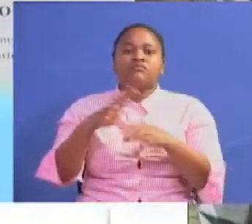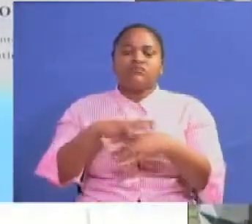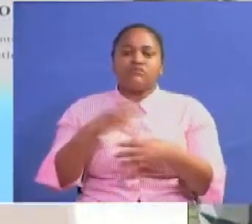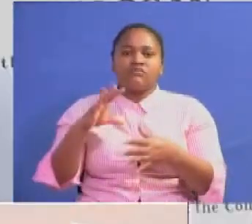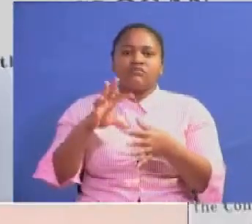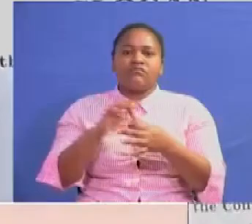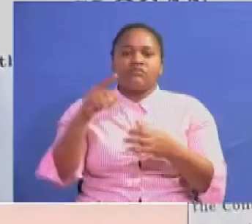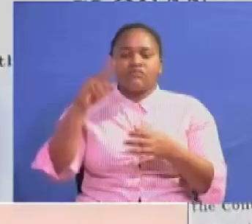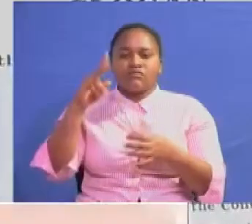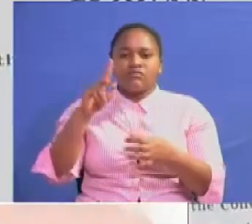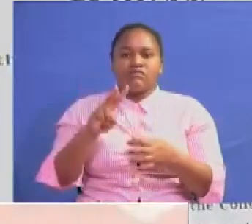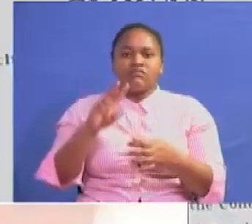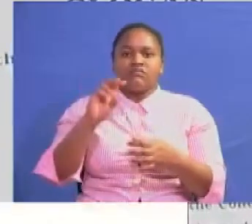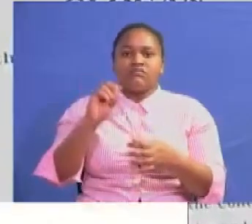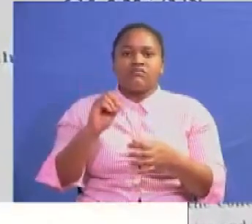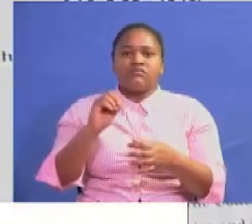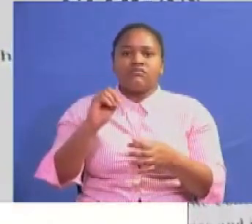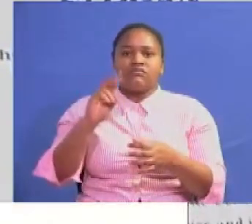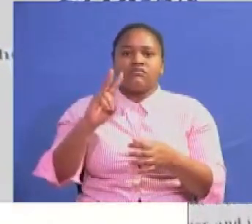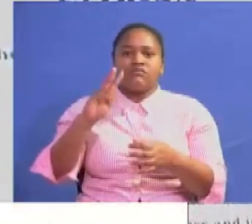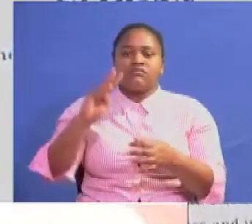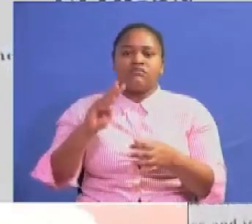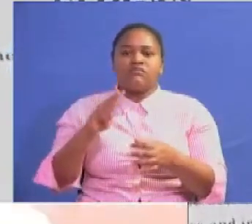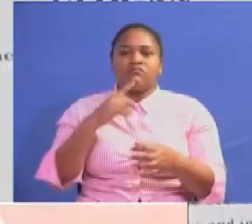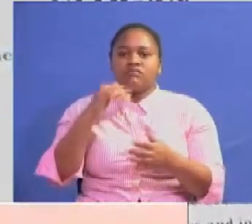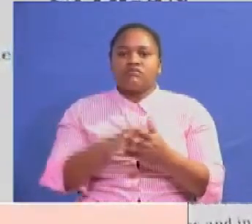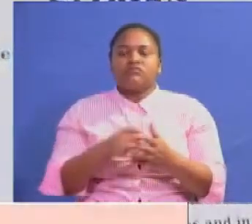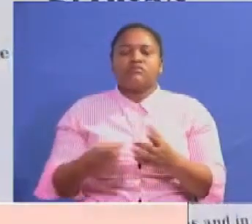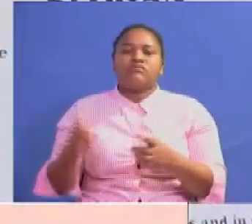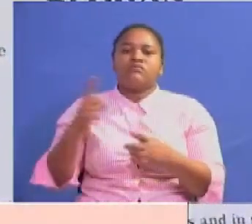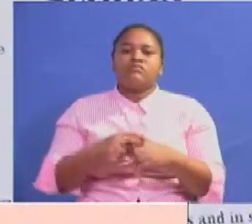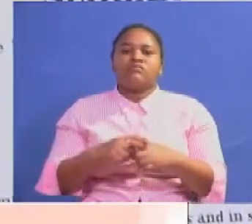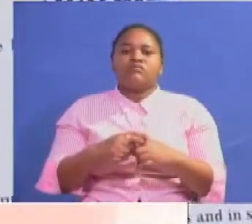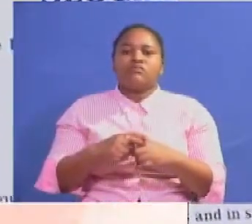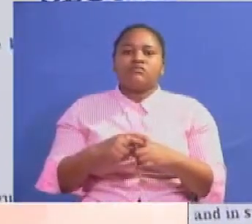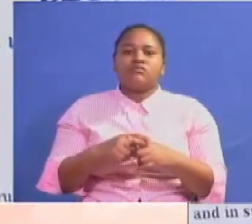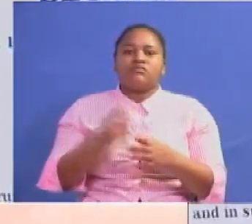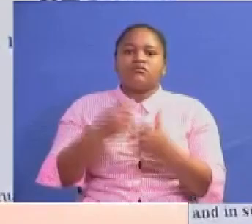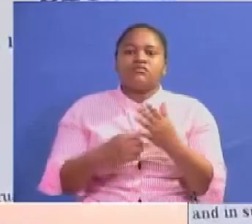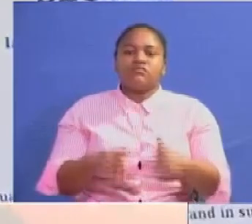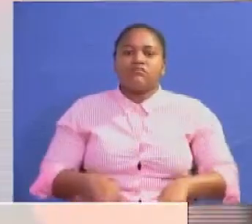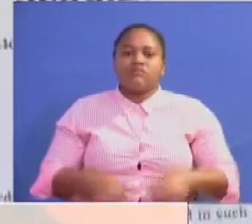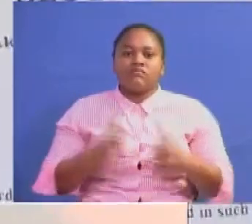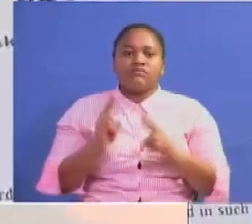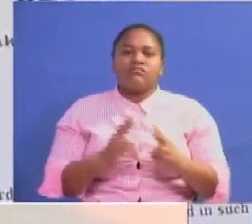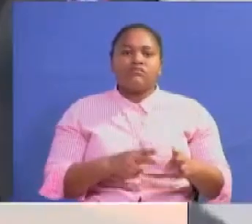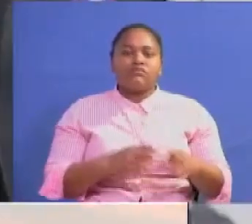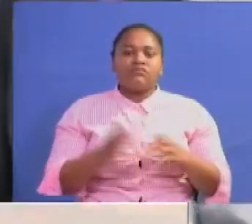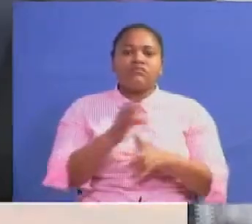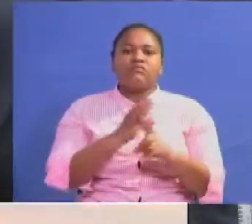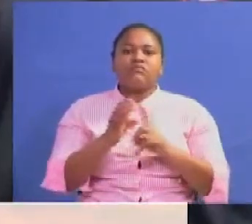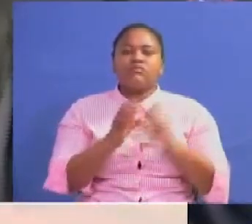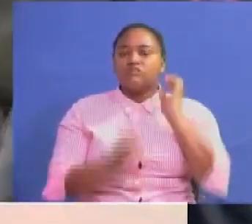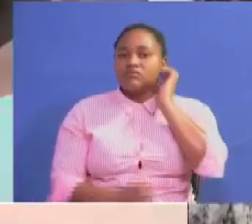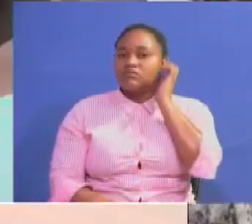mswada wa fedha mwaka 2024, akisema utaongeza gharama ya maisha kwa mwananchi wa kawaida.